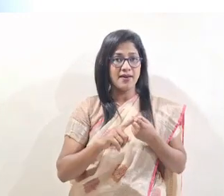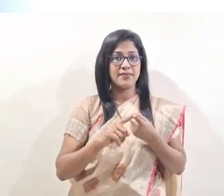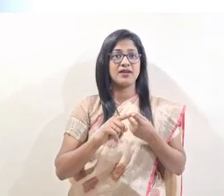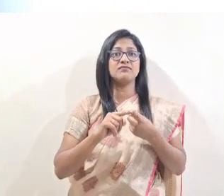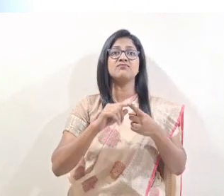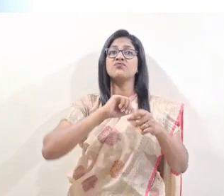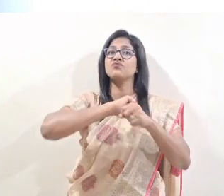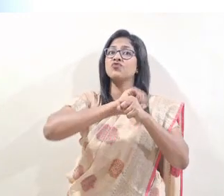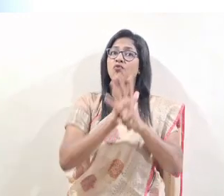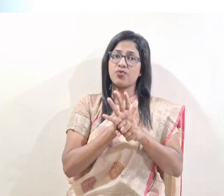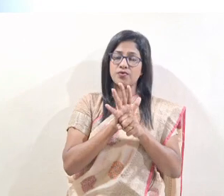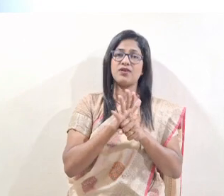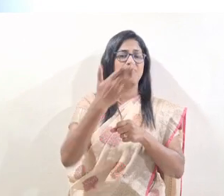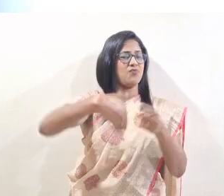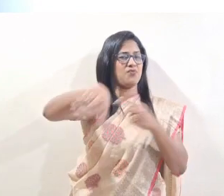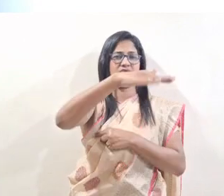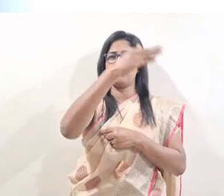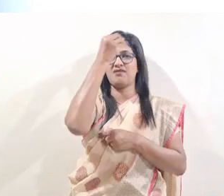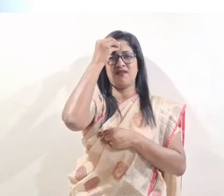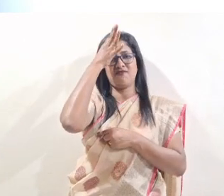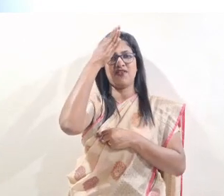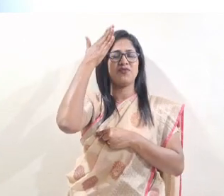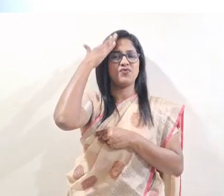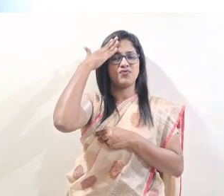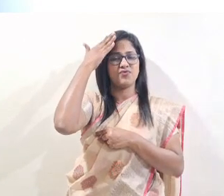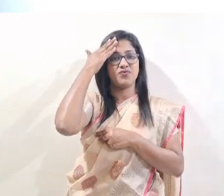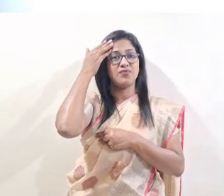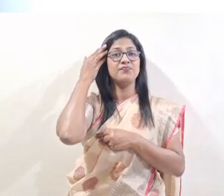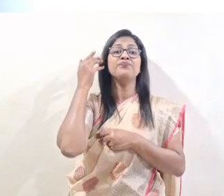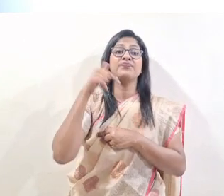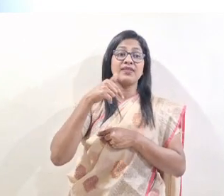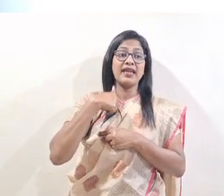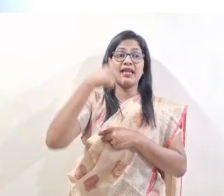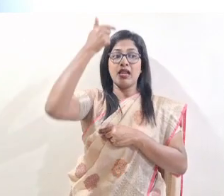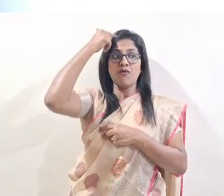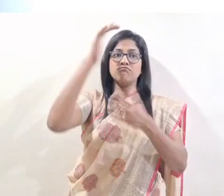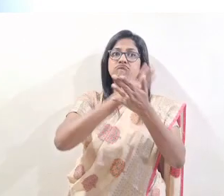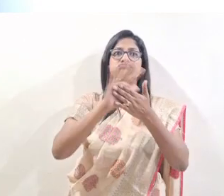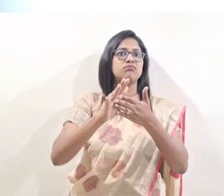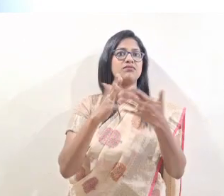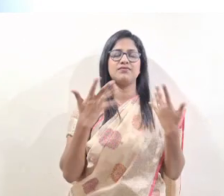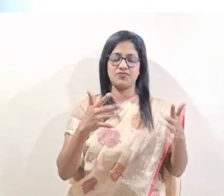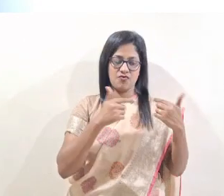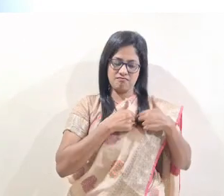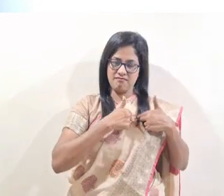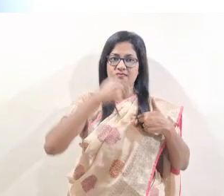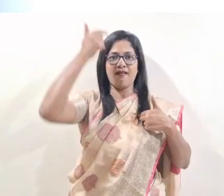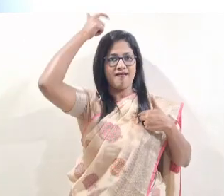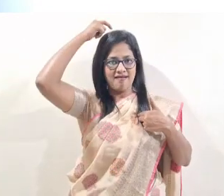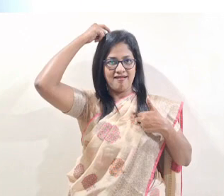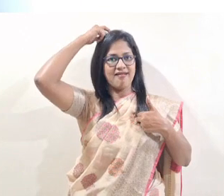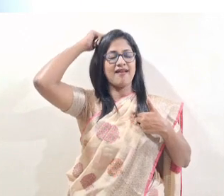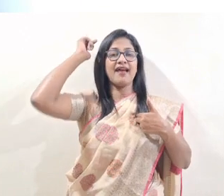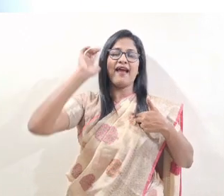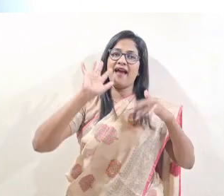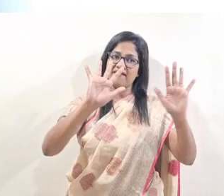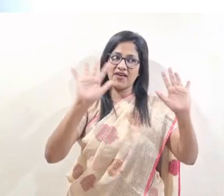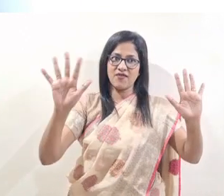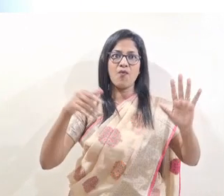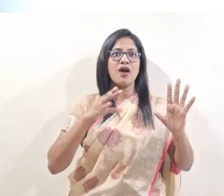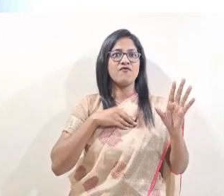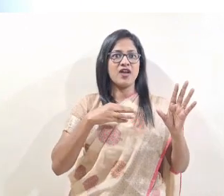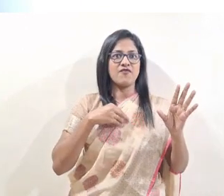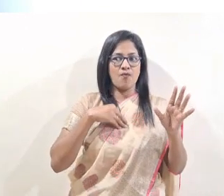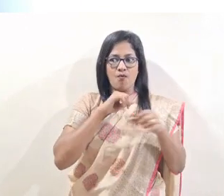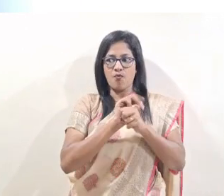the pandemic, I think all of you are aware, and it is still not gone out of our mind and hearts. Still, somewhere the scare is there,